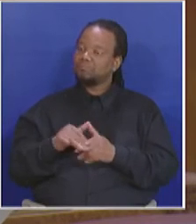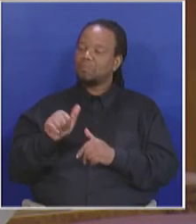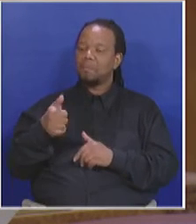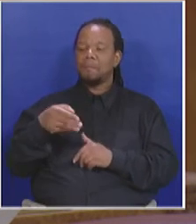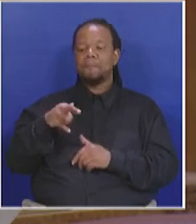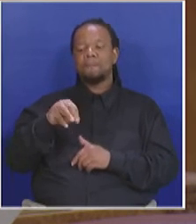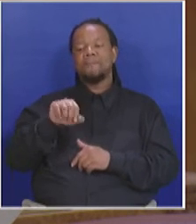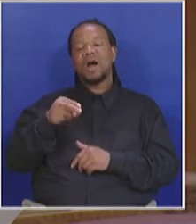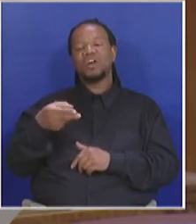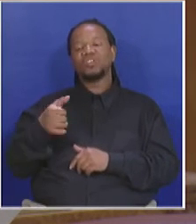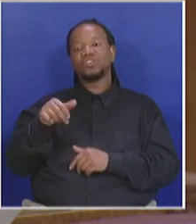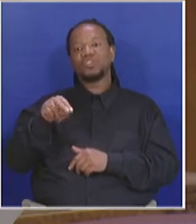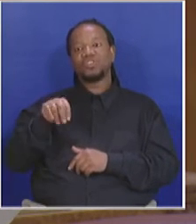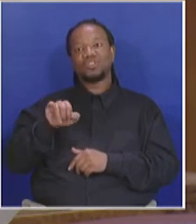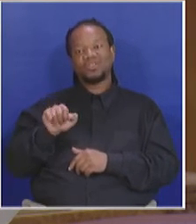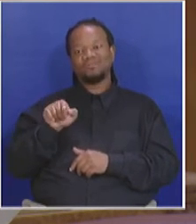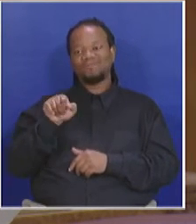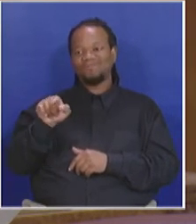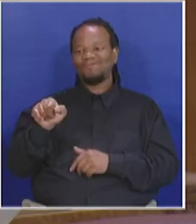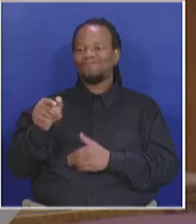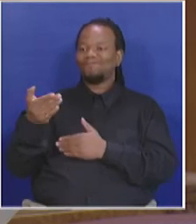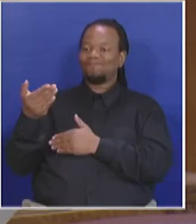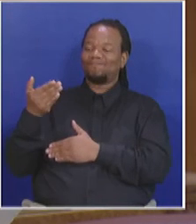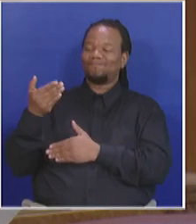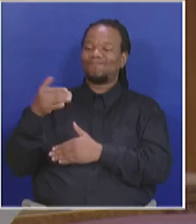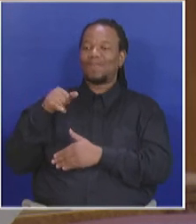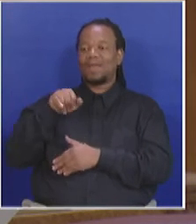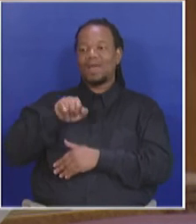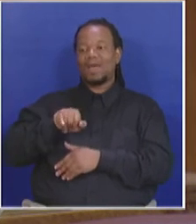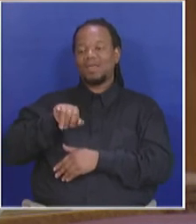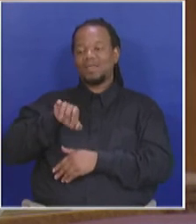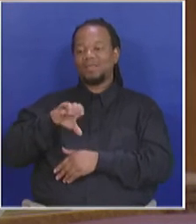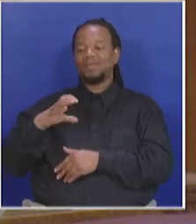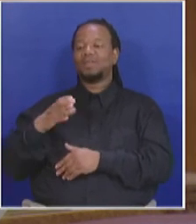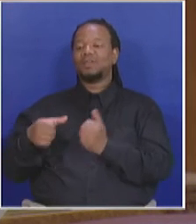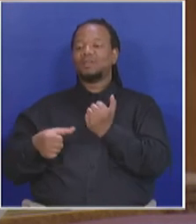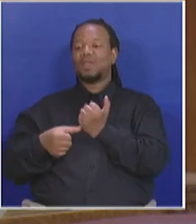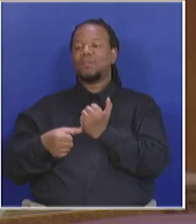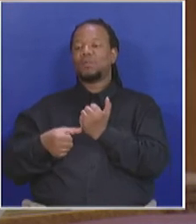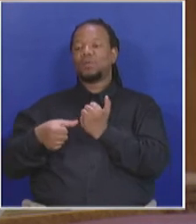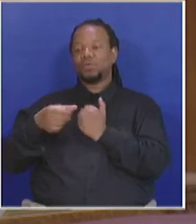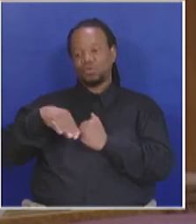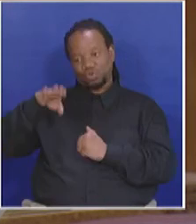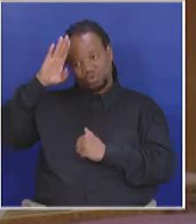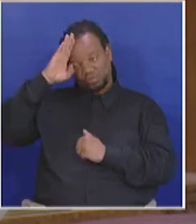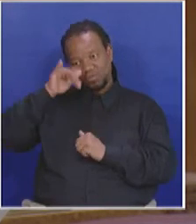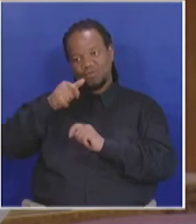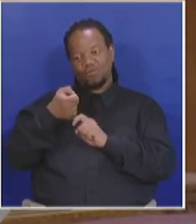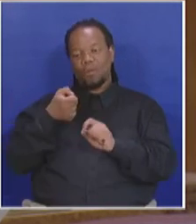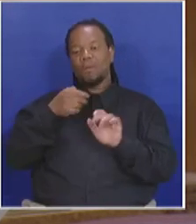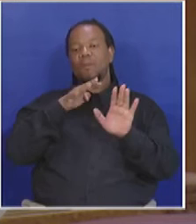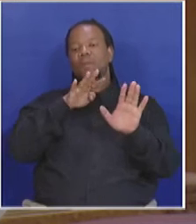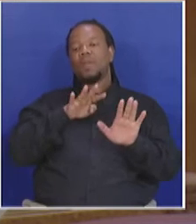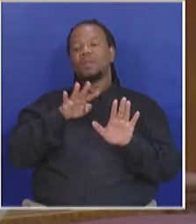served as the IEC Deputy Chief Electoral Officer from 1998 to